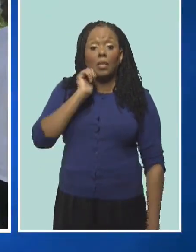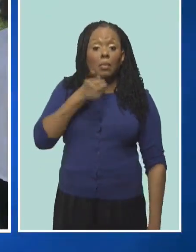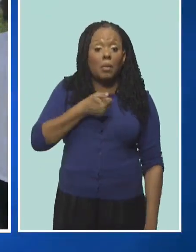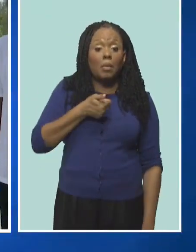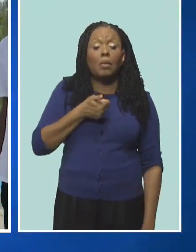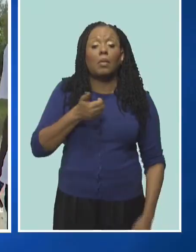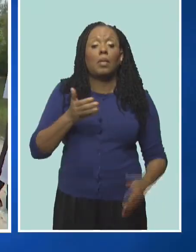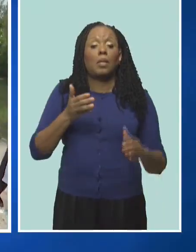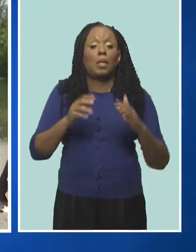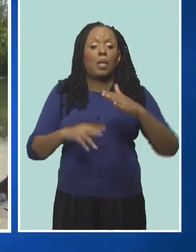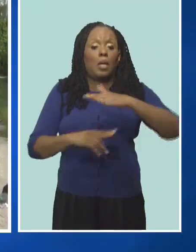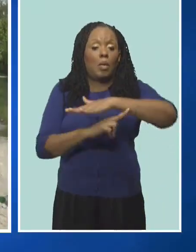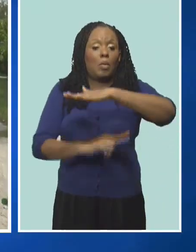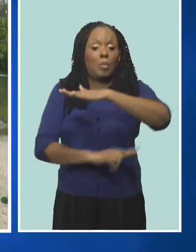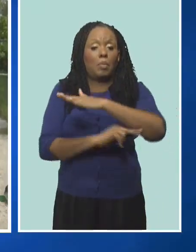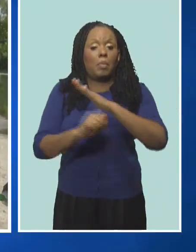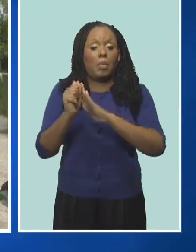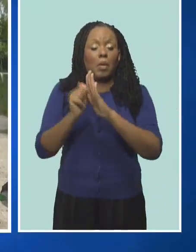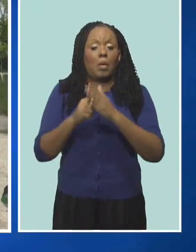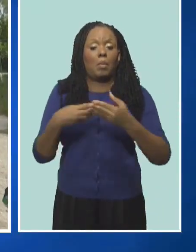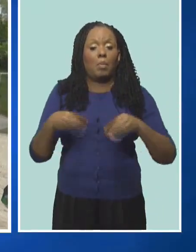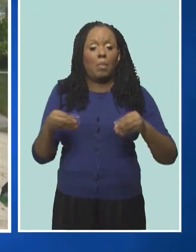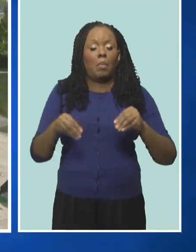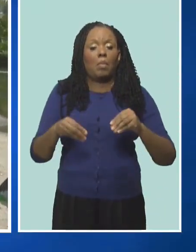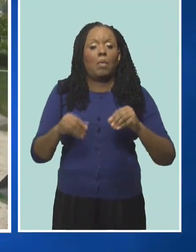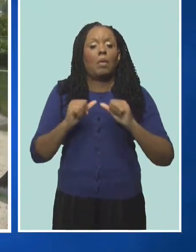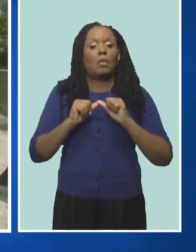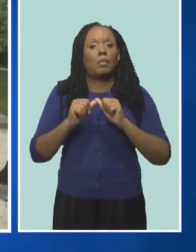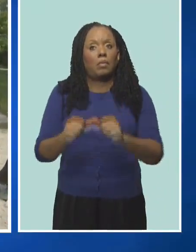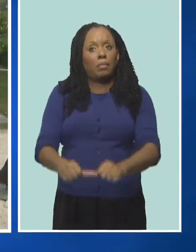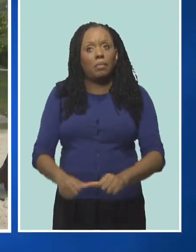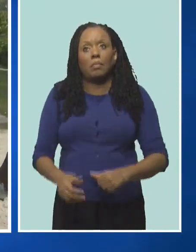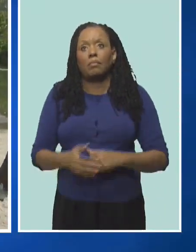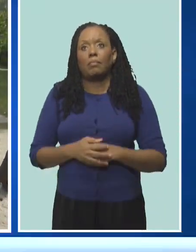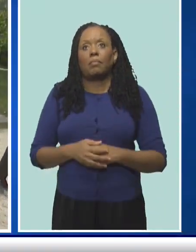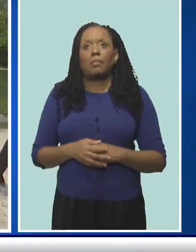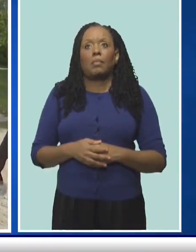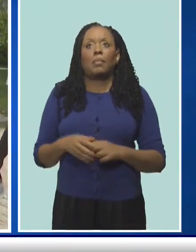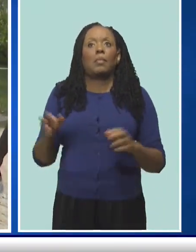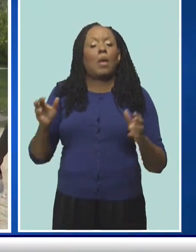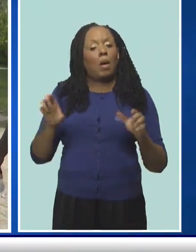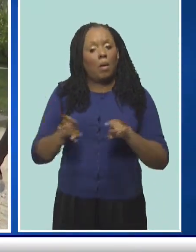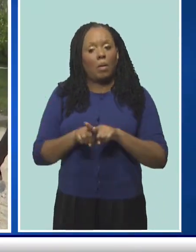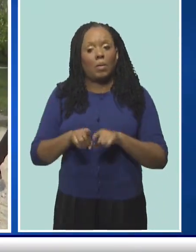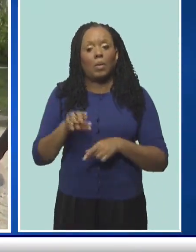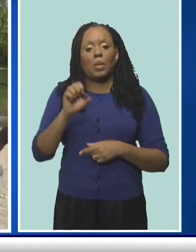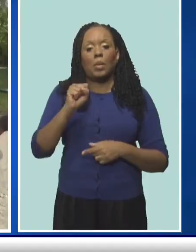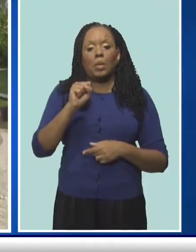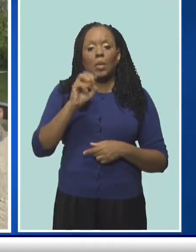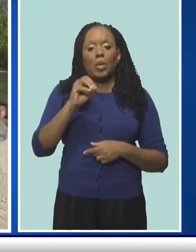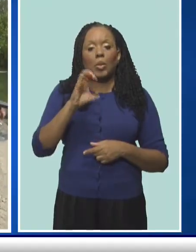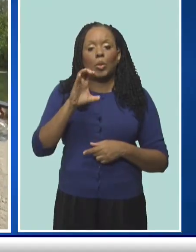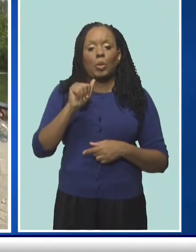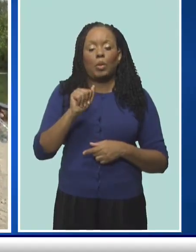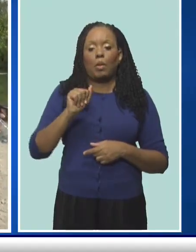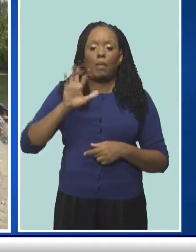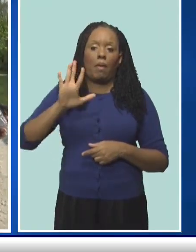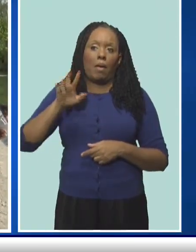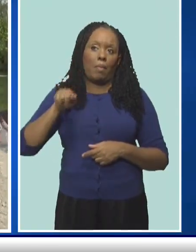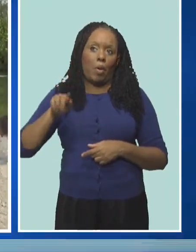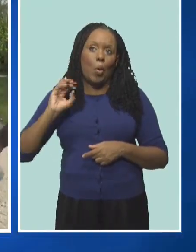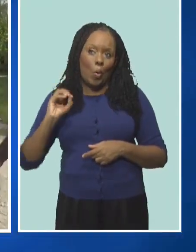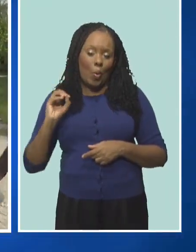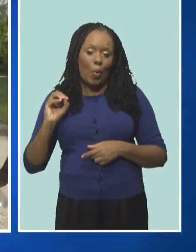the Bridgetown Market continues. We know that everyone is looking forward to Soca 5.0. It's going to be the hottest, I think, fete and